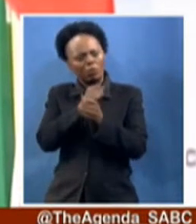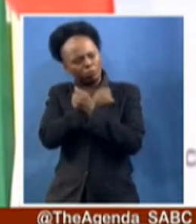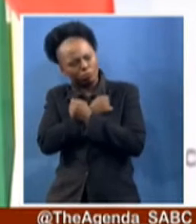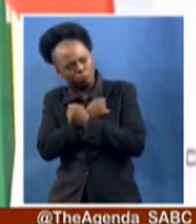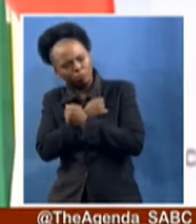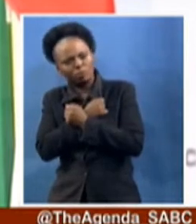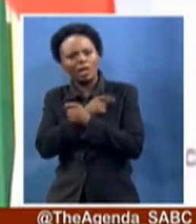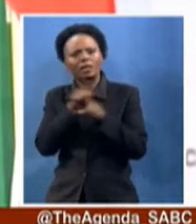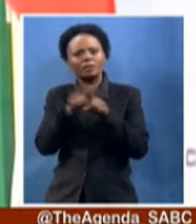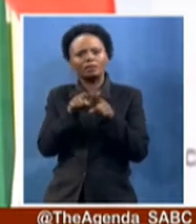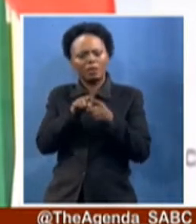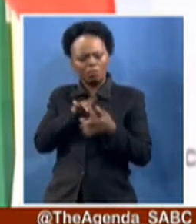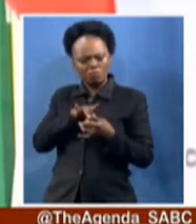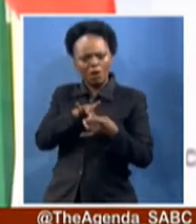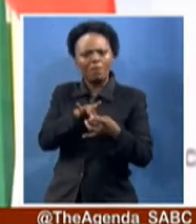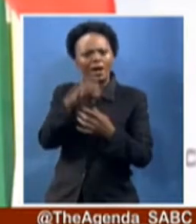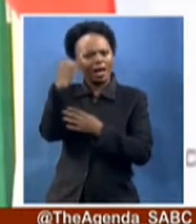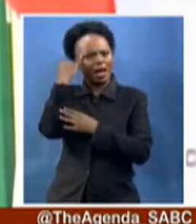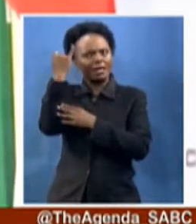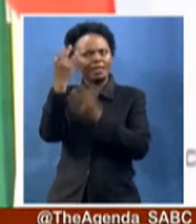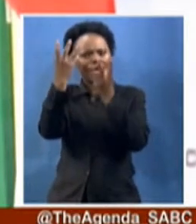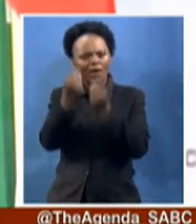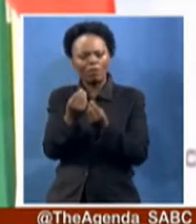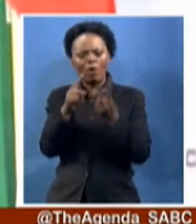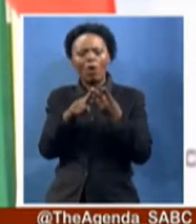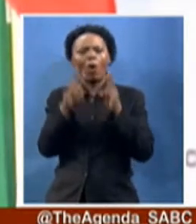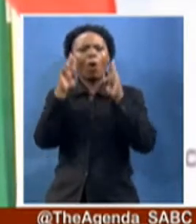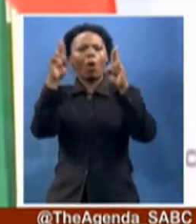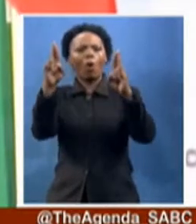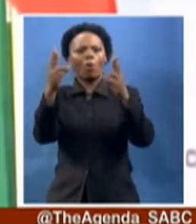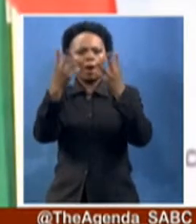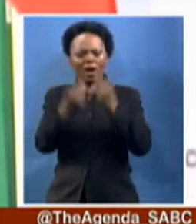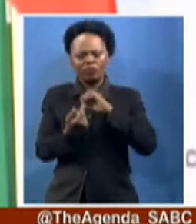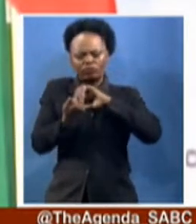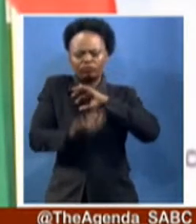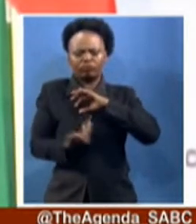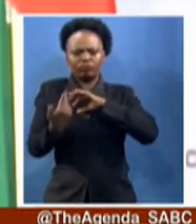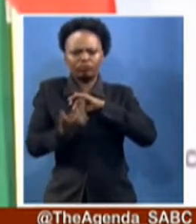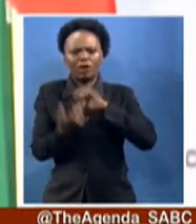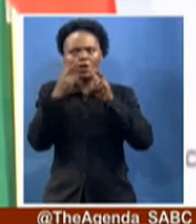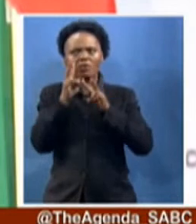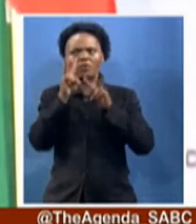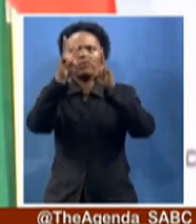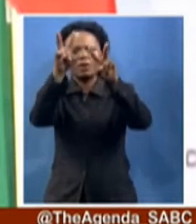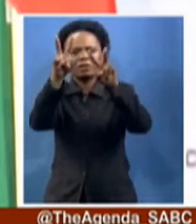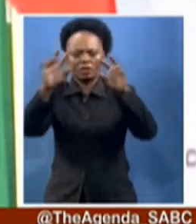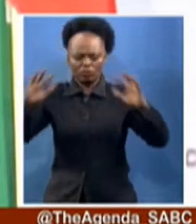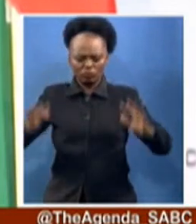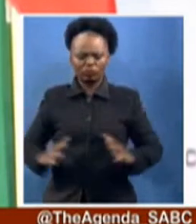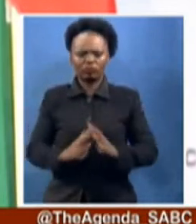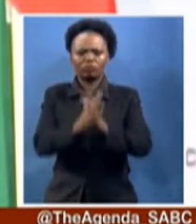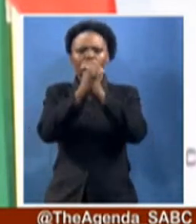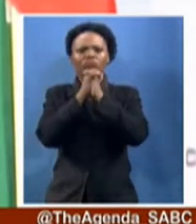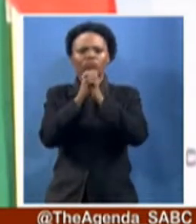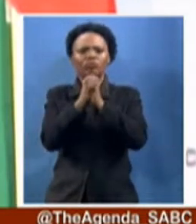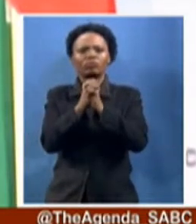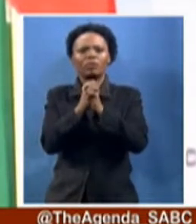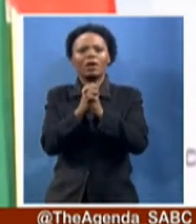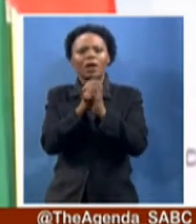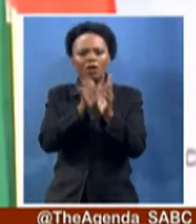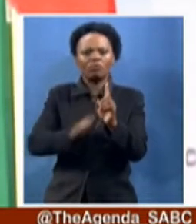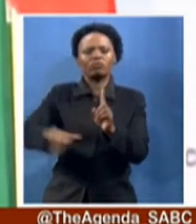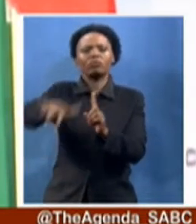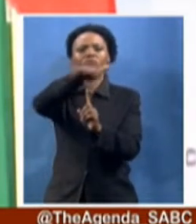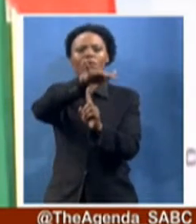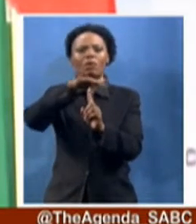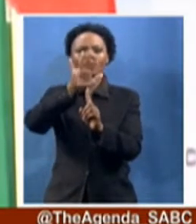an inspiration, a vision of our collective destination. We would like to say, as we